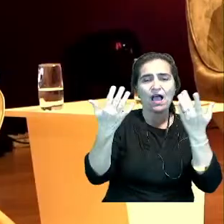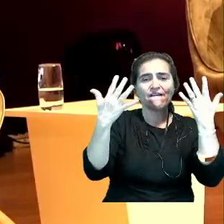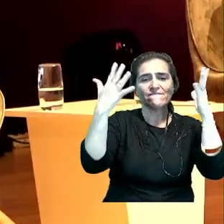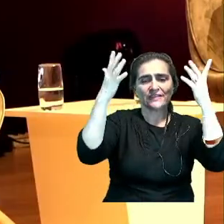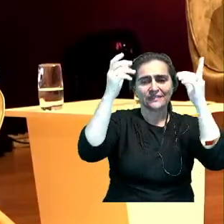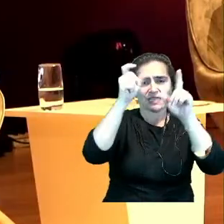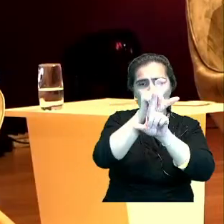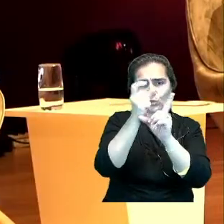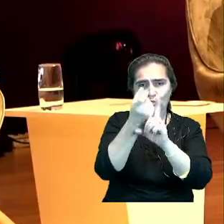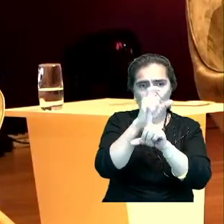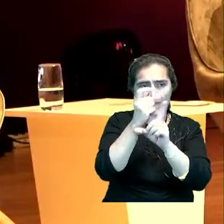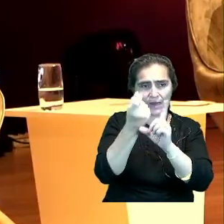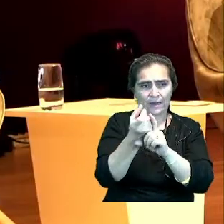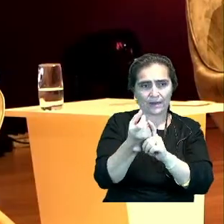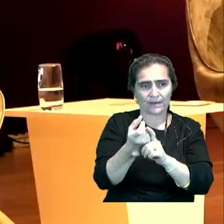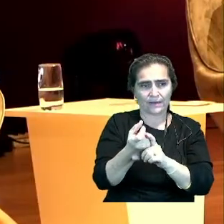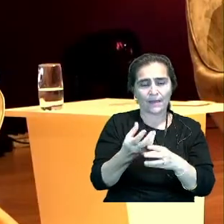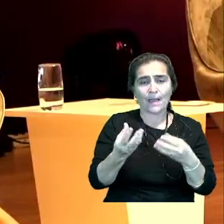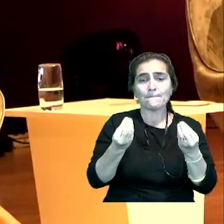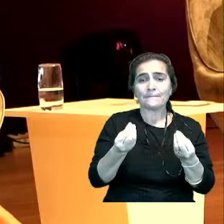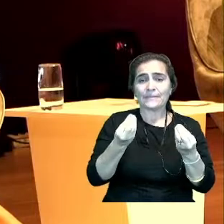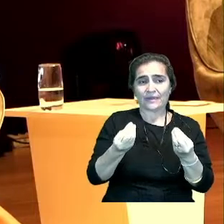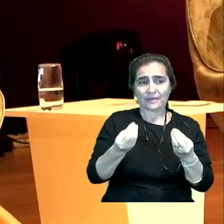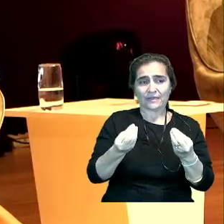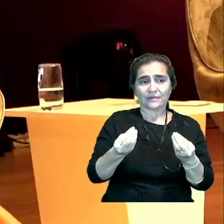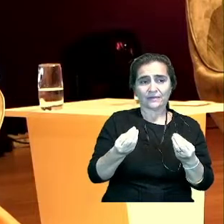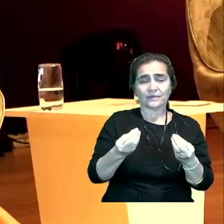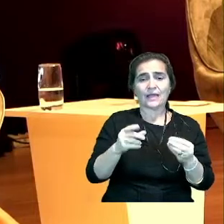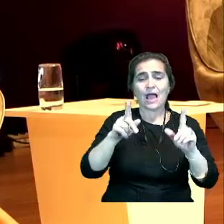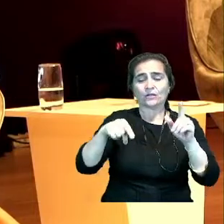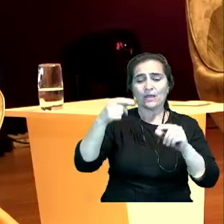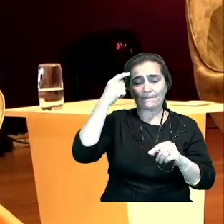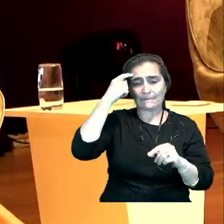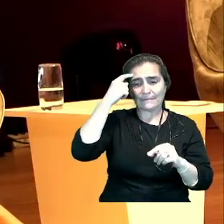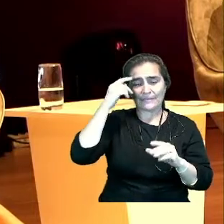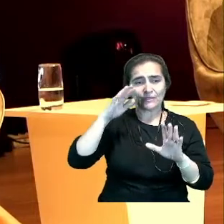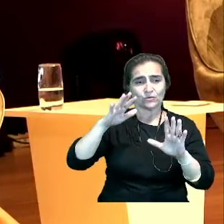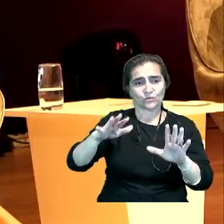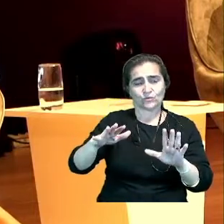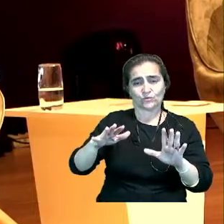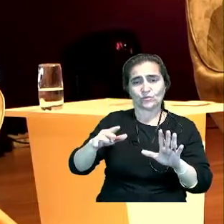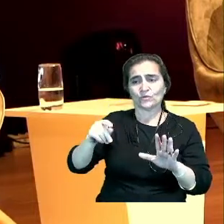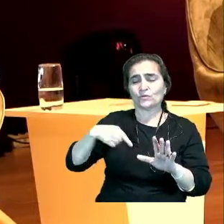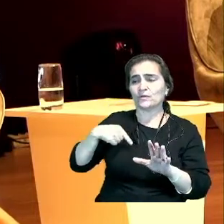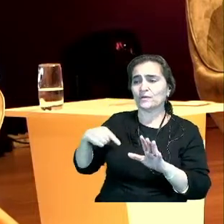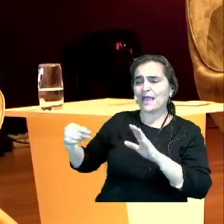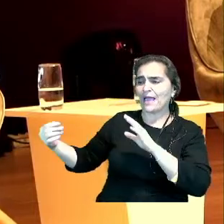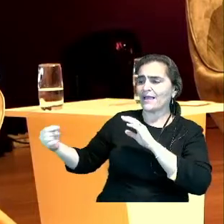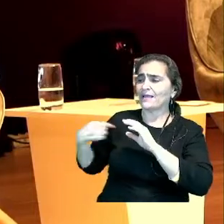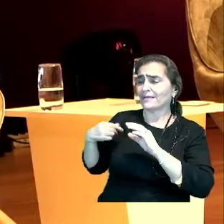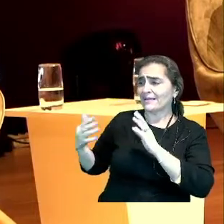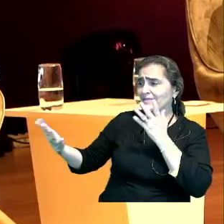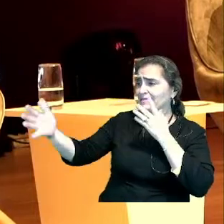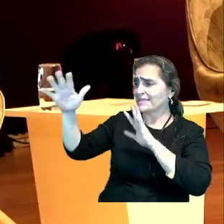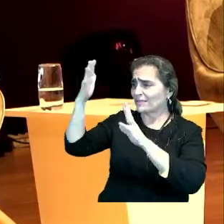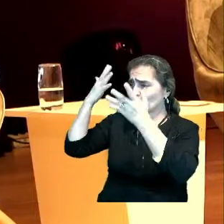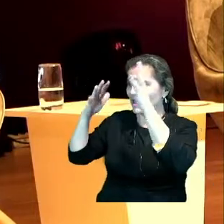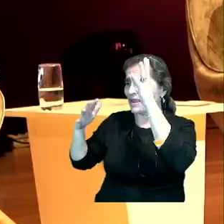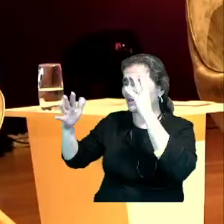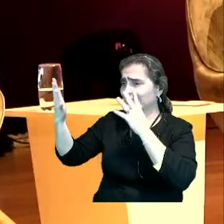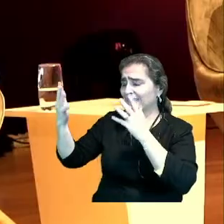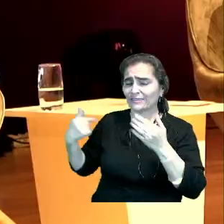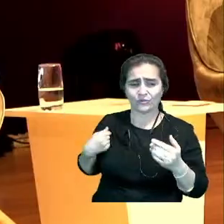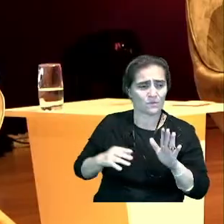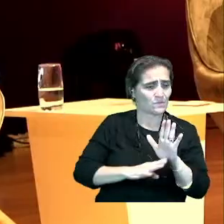old and young alike, so that the paradigm of poverty, so that imaginary of declaring war against nature because you need to kill off nature